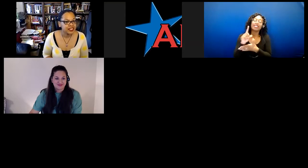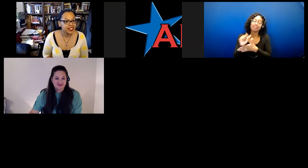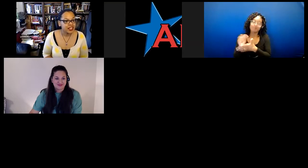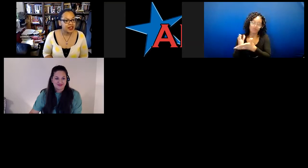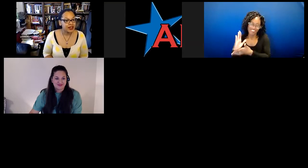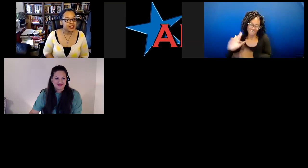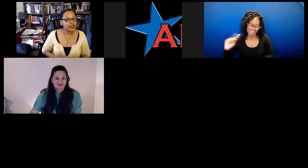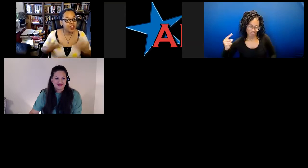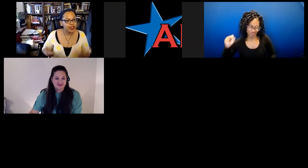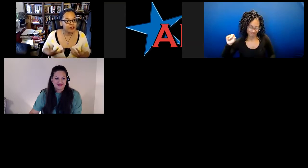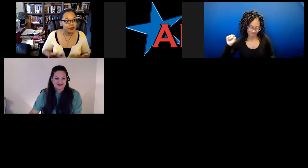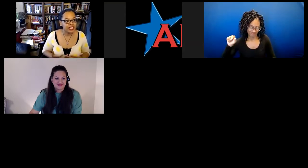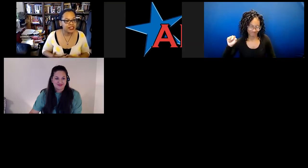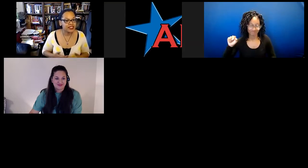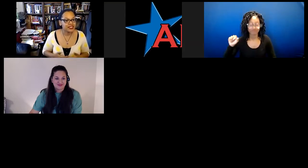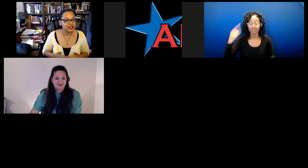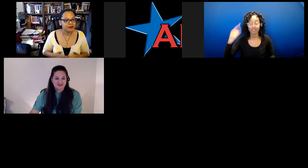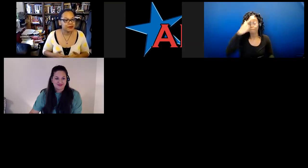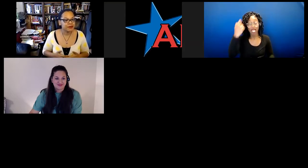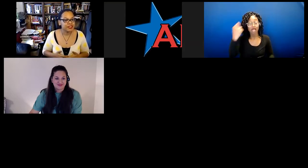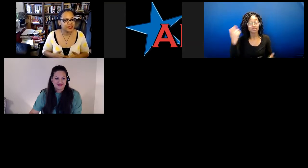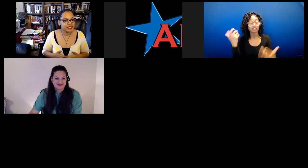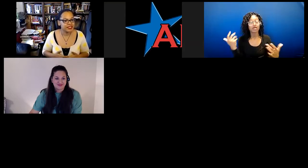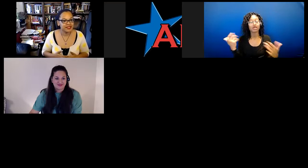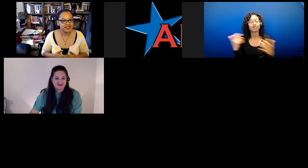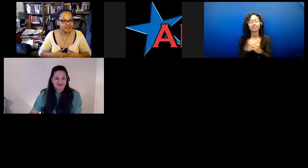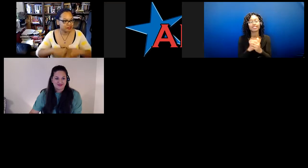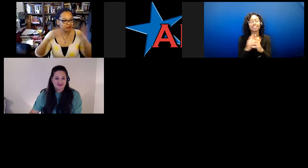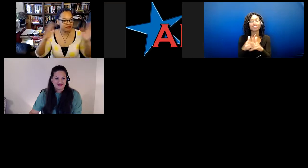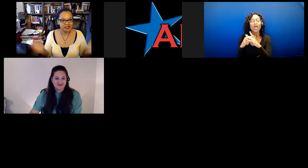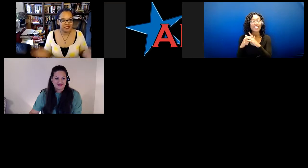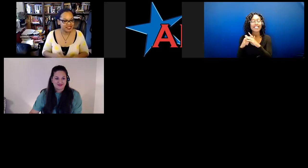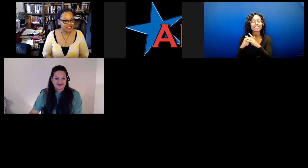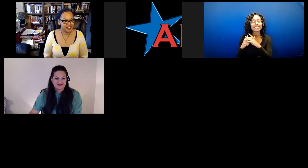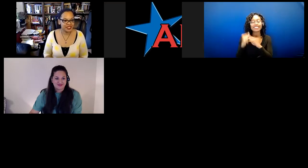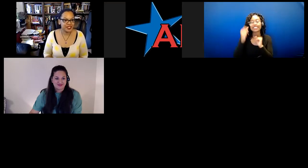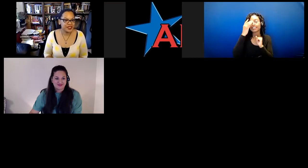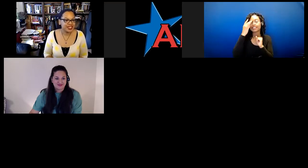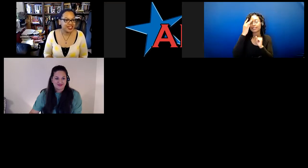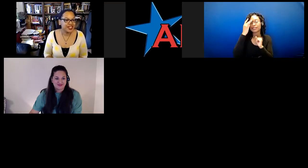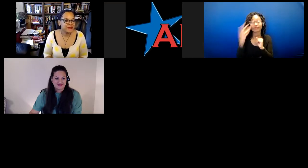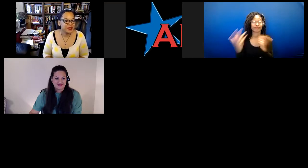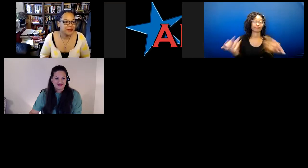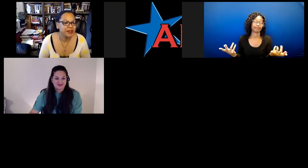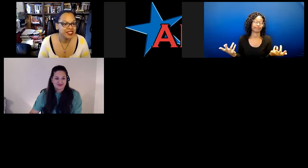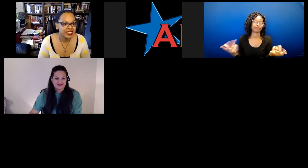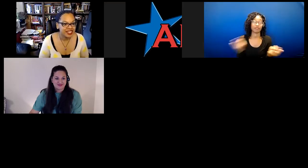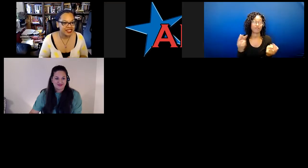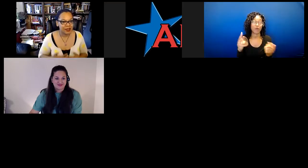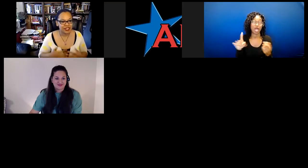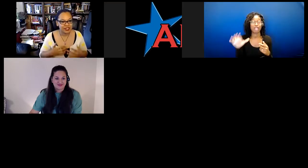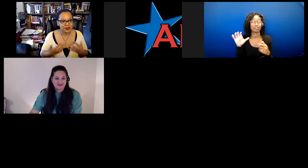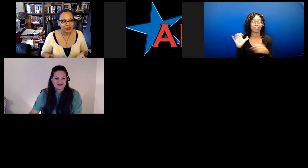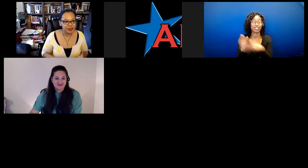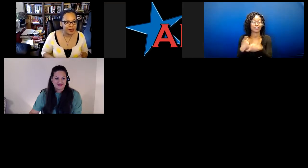it, in a lot of ways, started centuries ago, with,